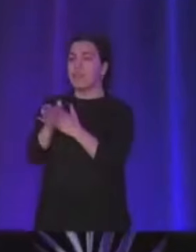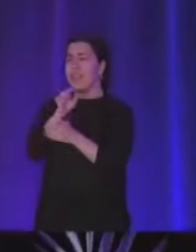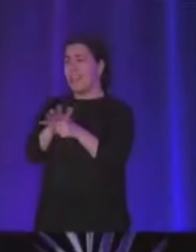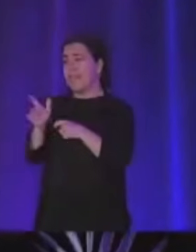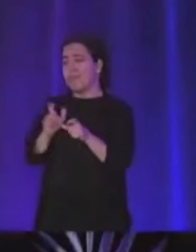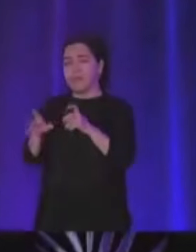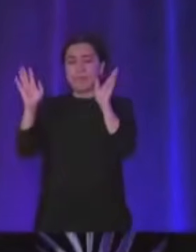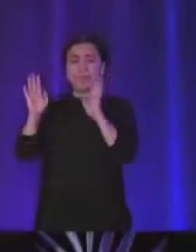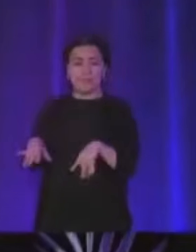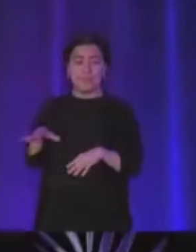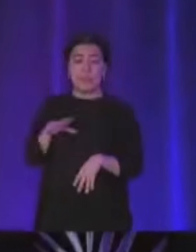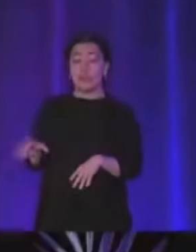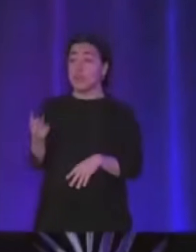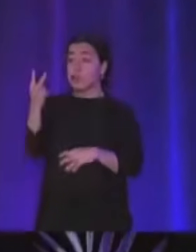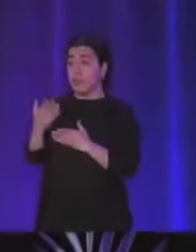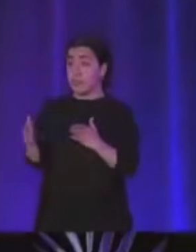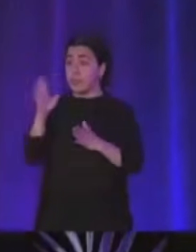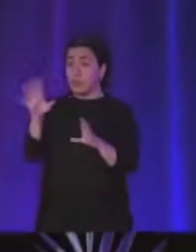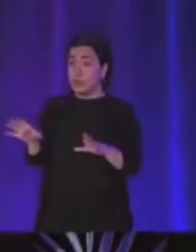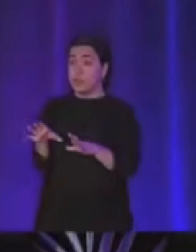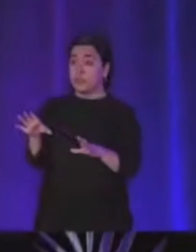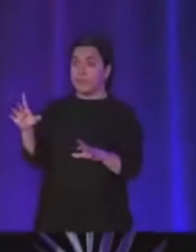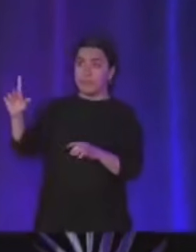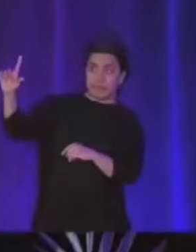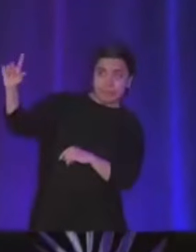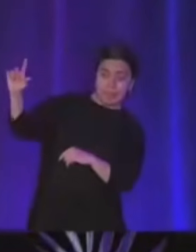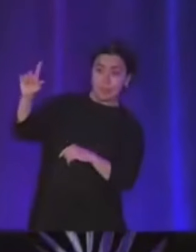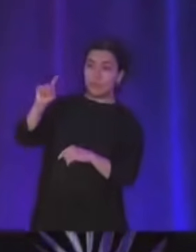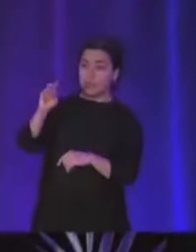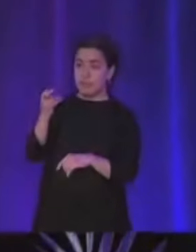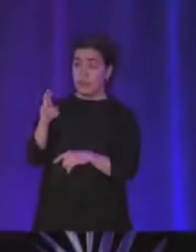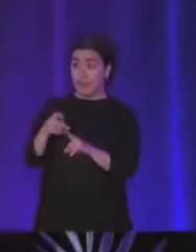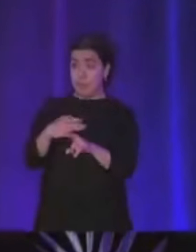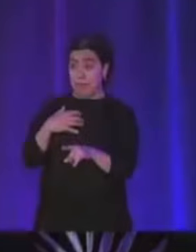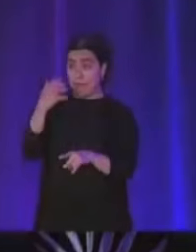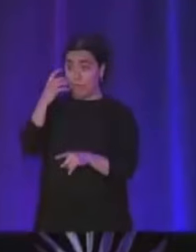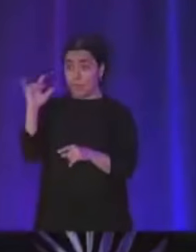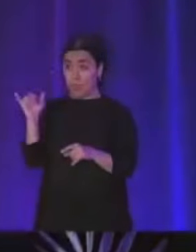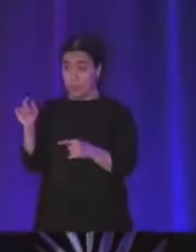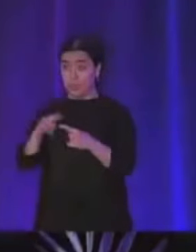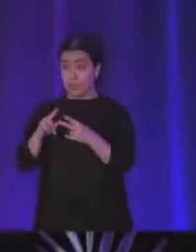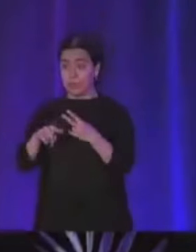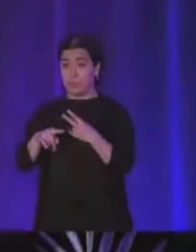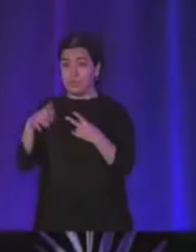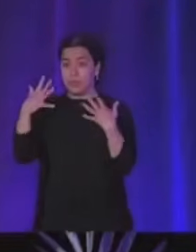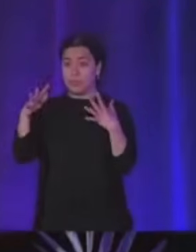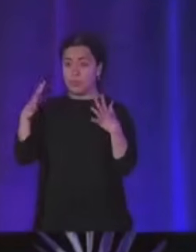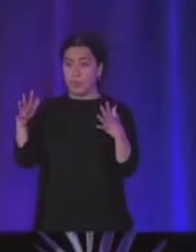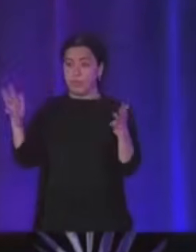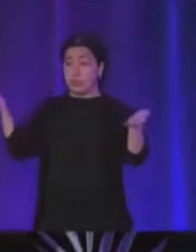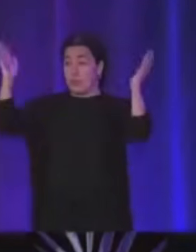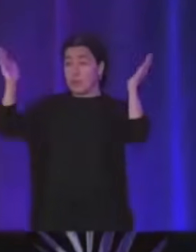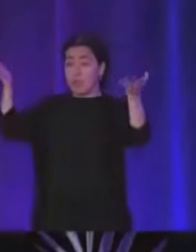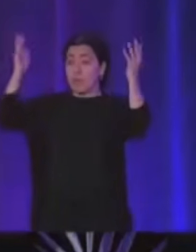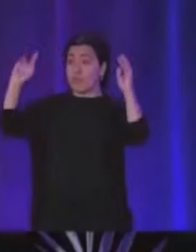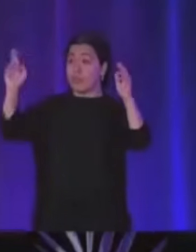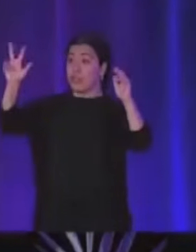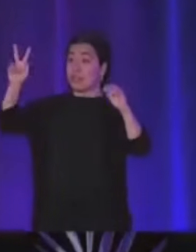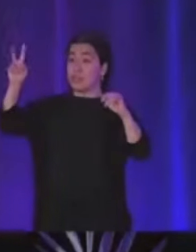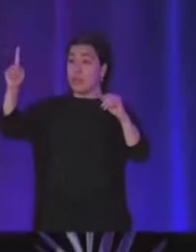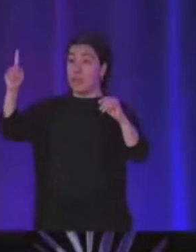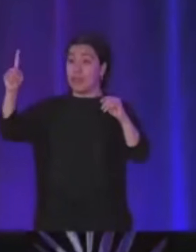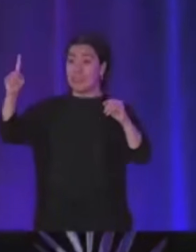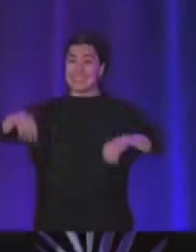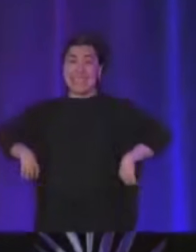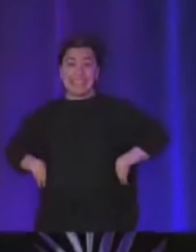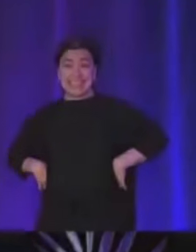cool. So we're going to do two things. We're going to post a selfie to Twitter from my phone, and we're also going to do some noise-making thing. In that order. 3, 2,